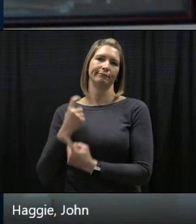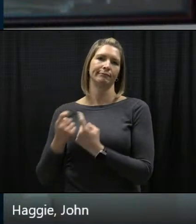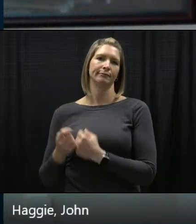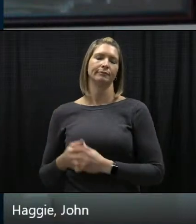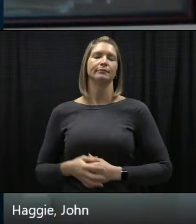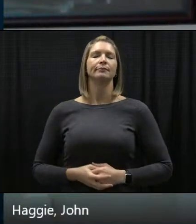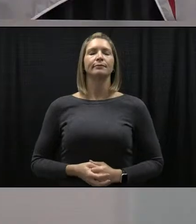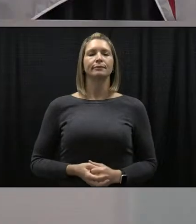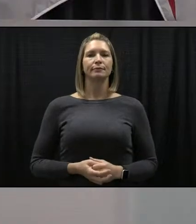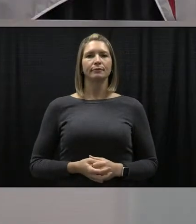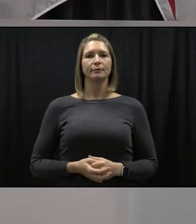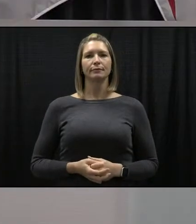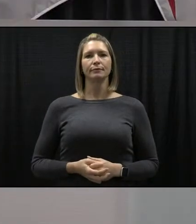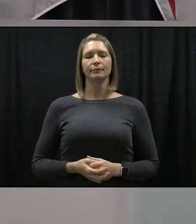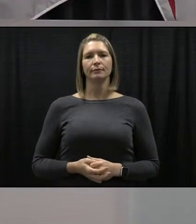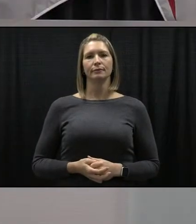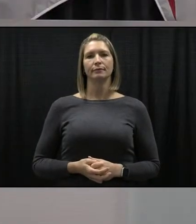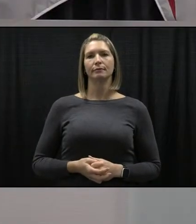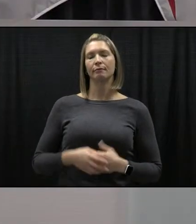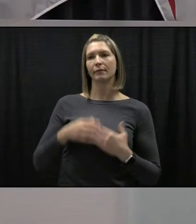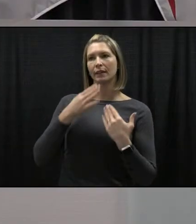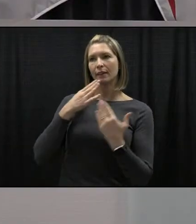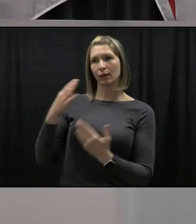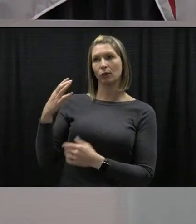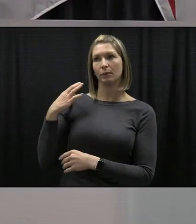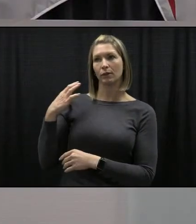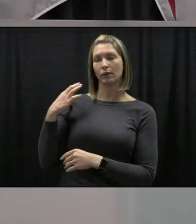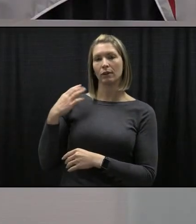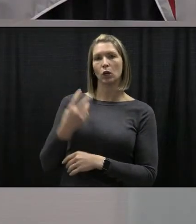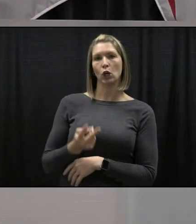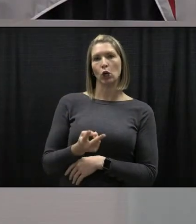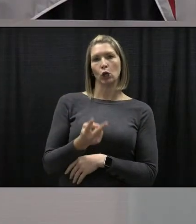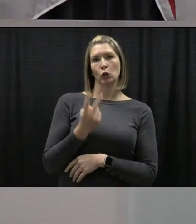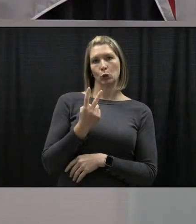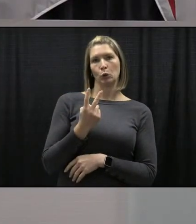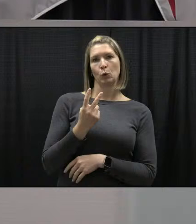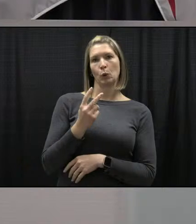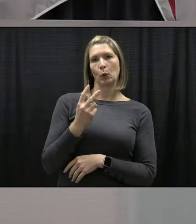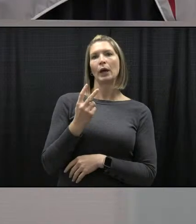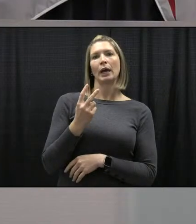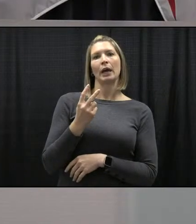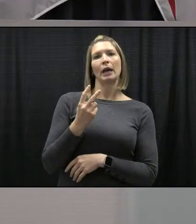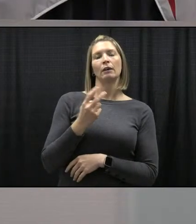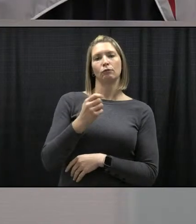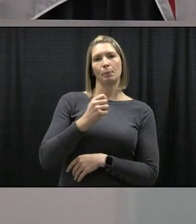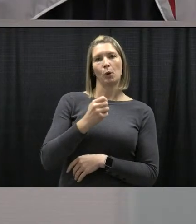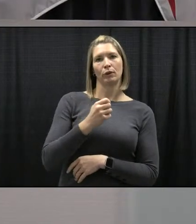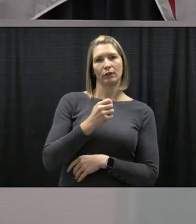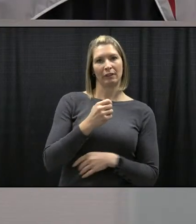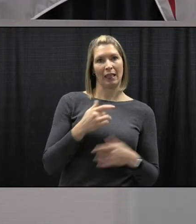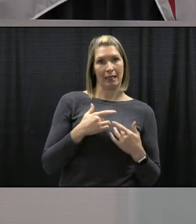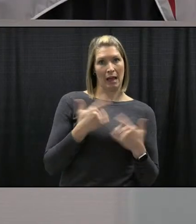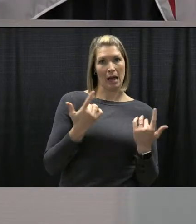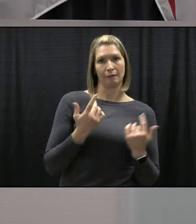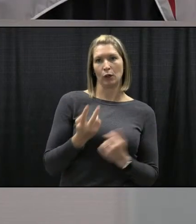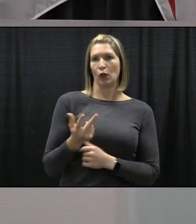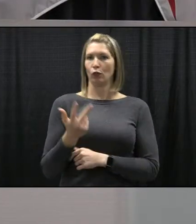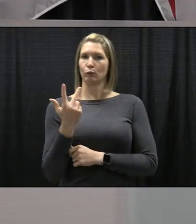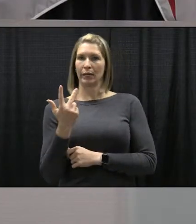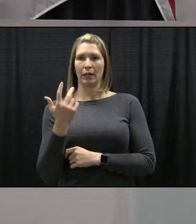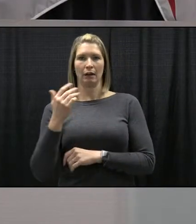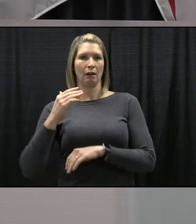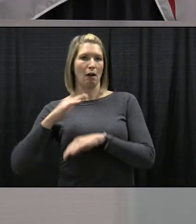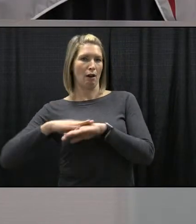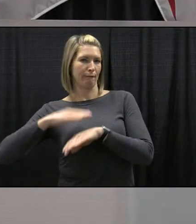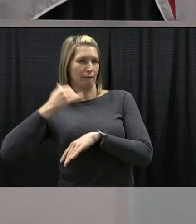media. Thank you, Minister. We have 2 media in person and 3 joining by phone. The first round of the question and answer session will